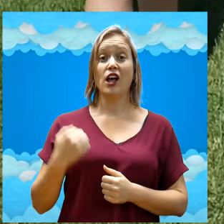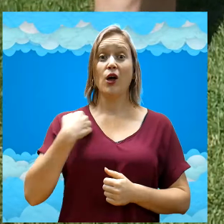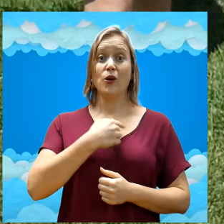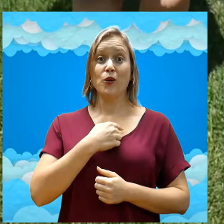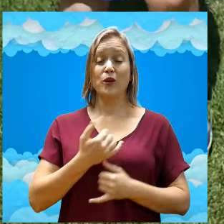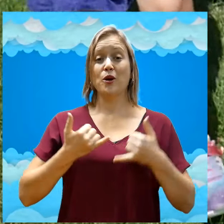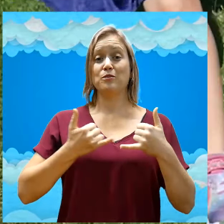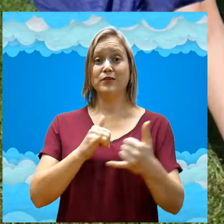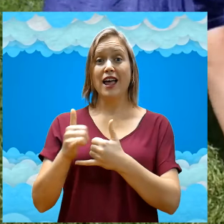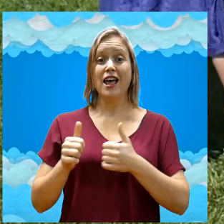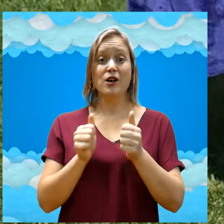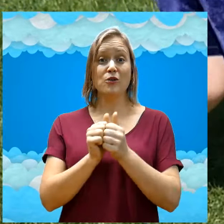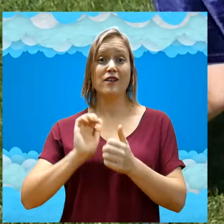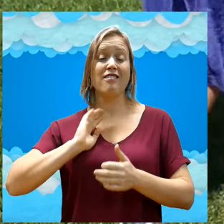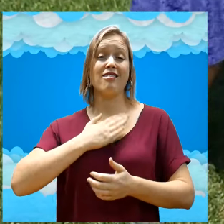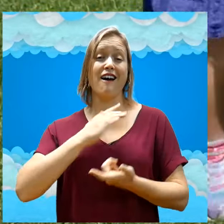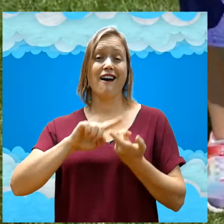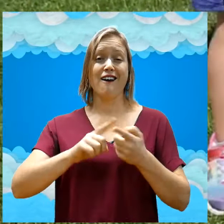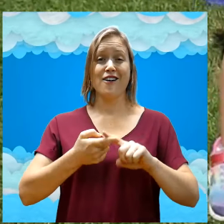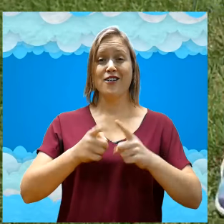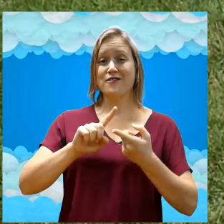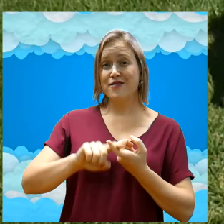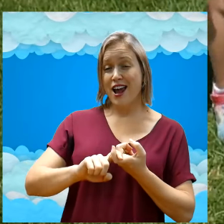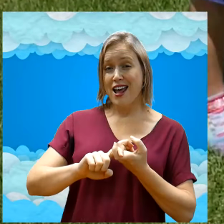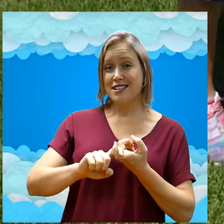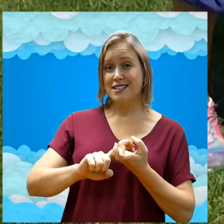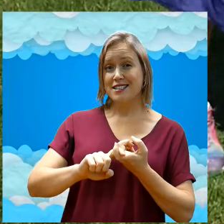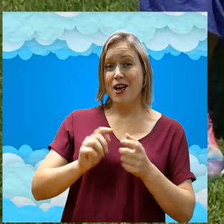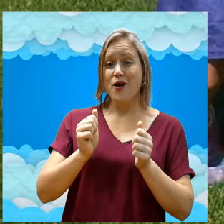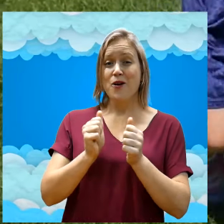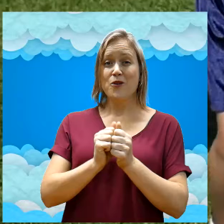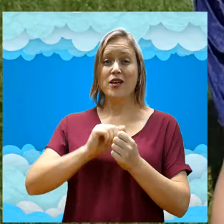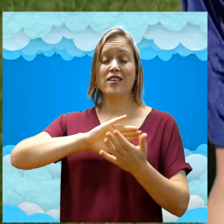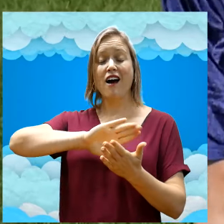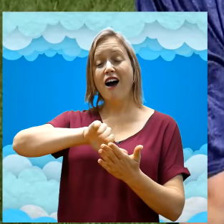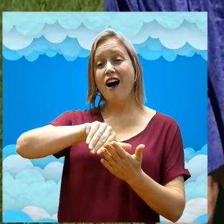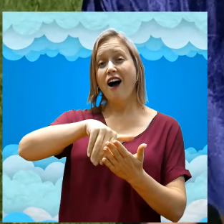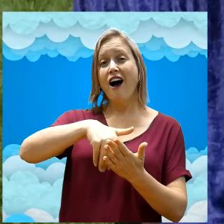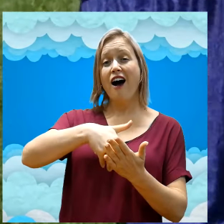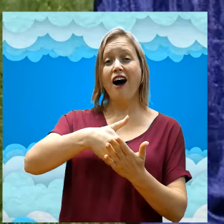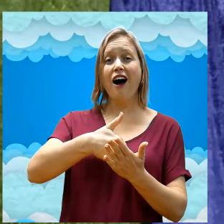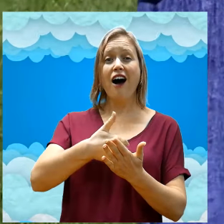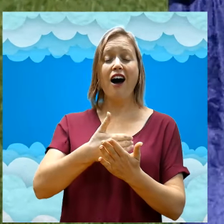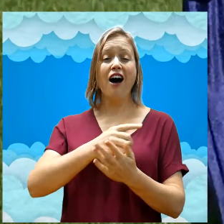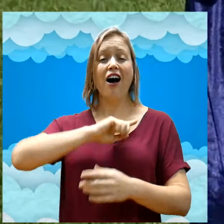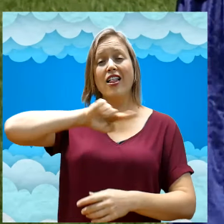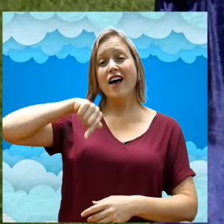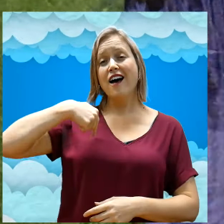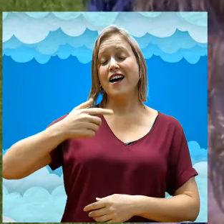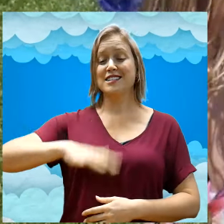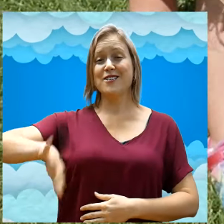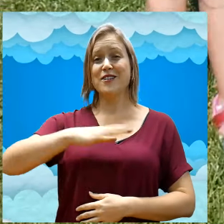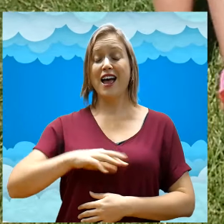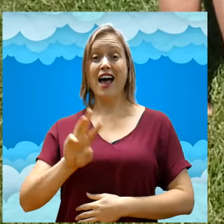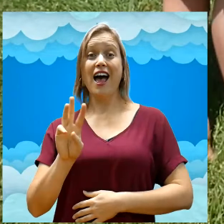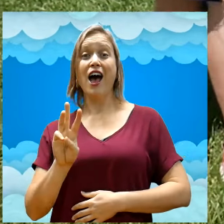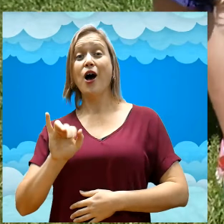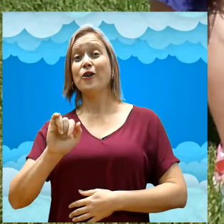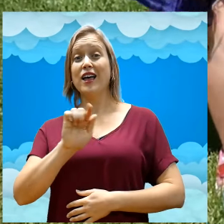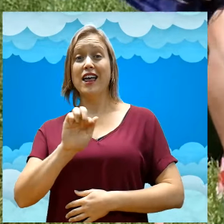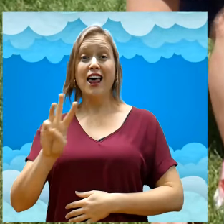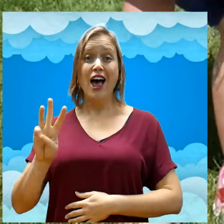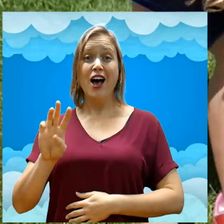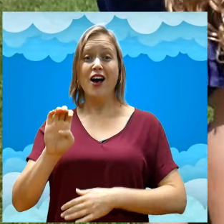around. We're playing with our friends, with all around.